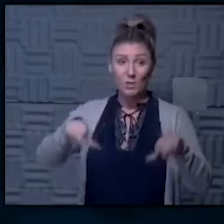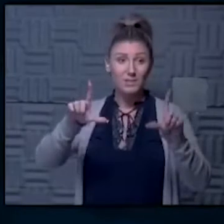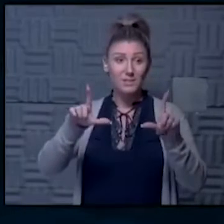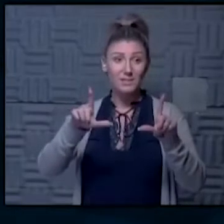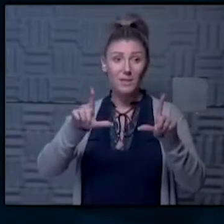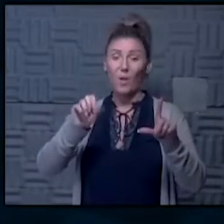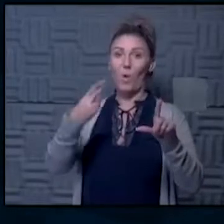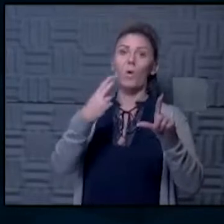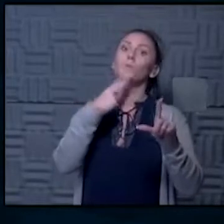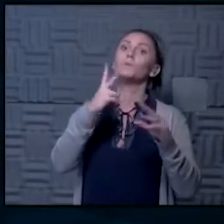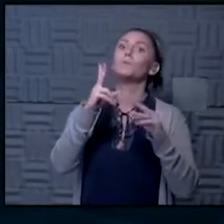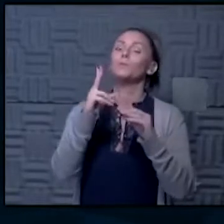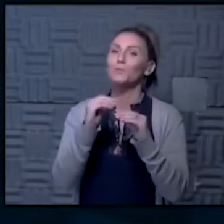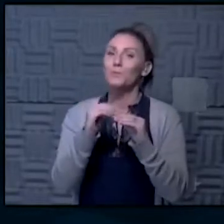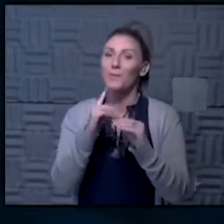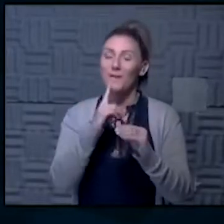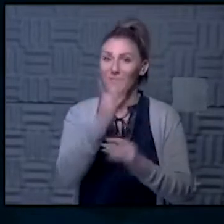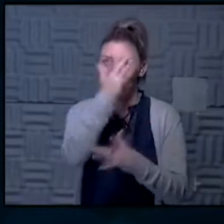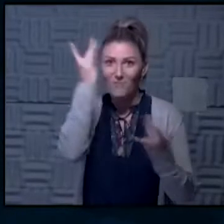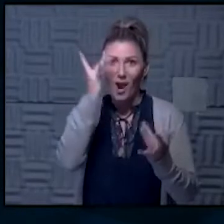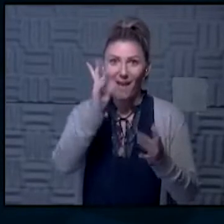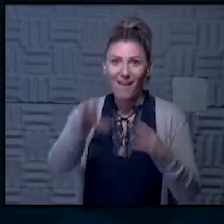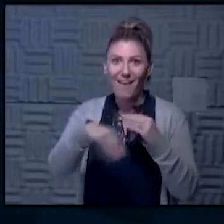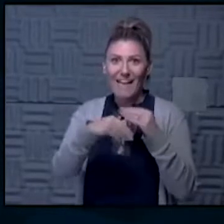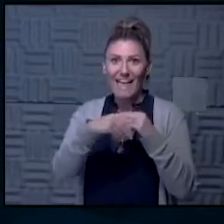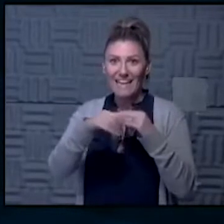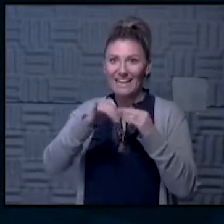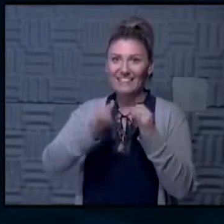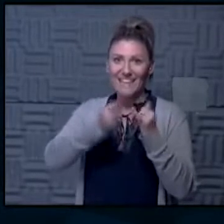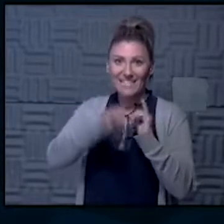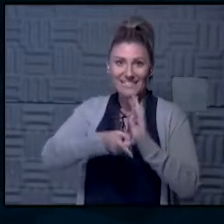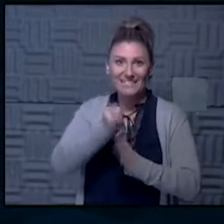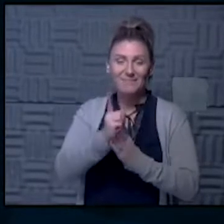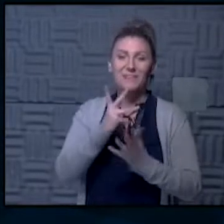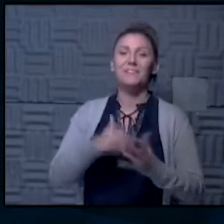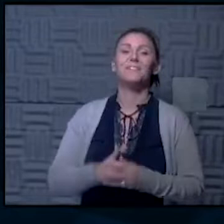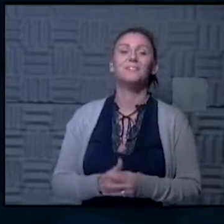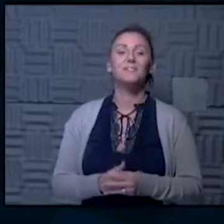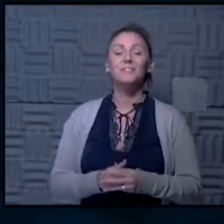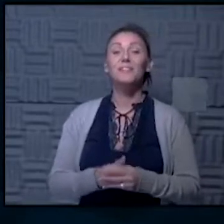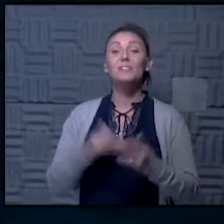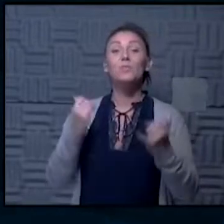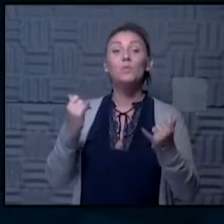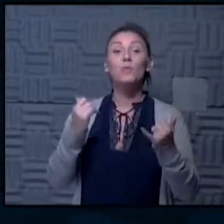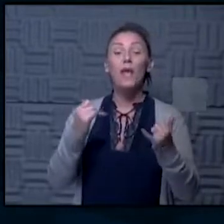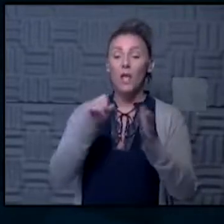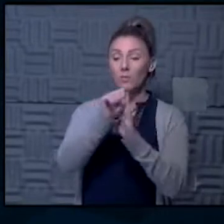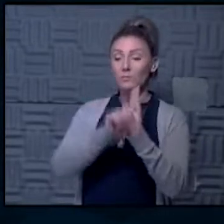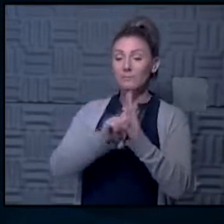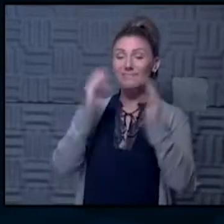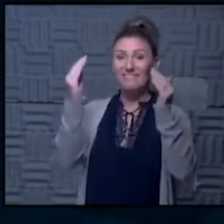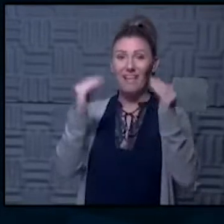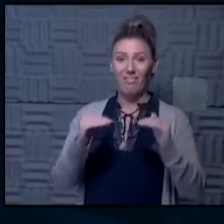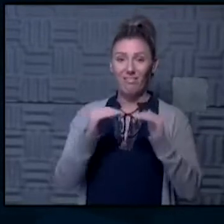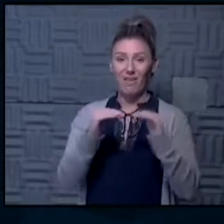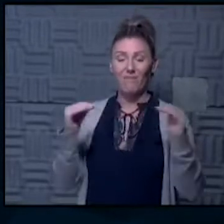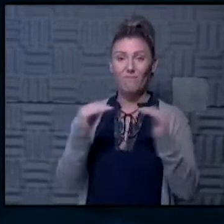here. Oh, actually two more. I forgot I put this in last night at the last minute. So now we're moving down from the state level to